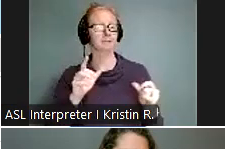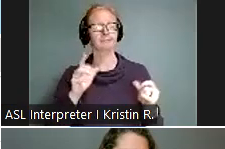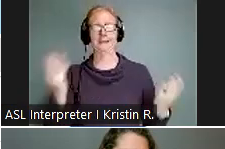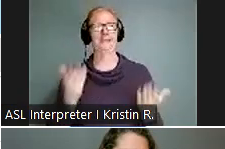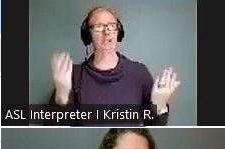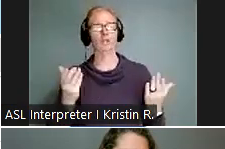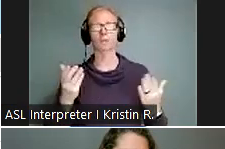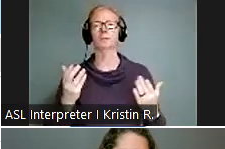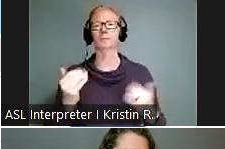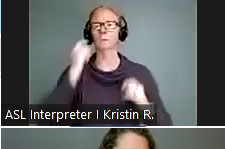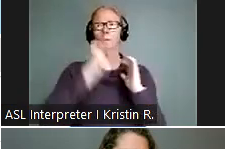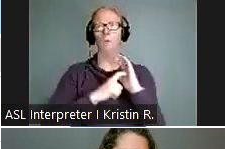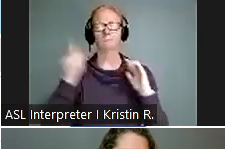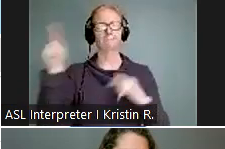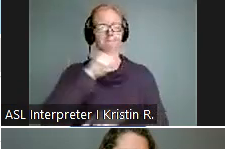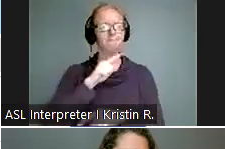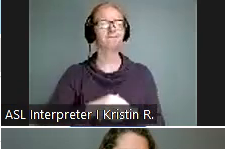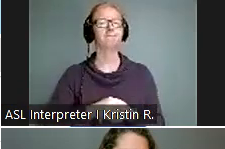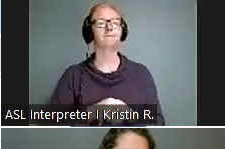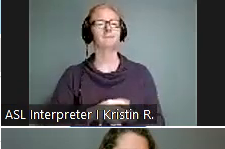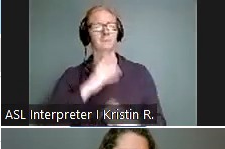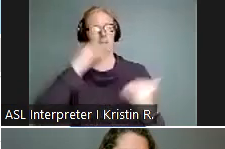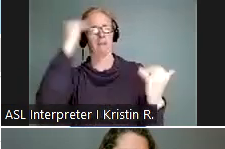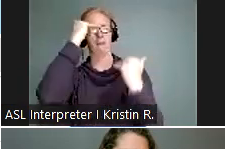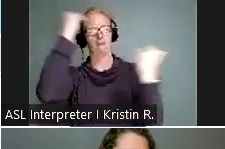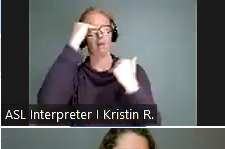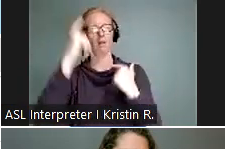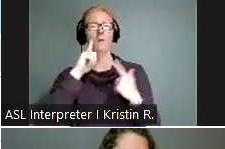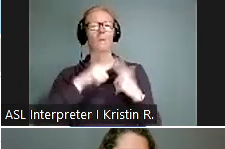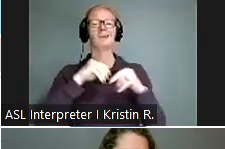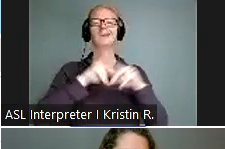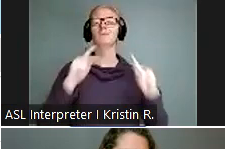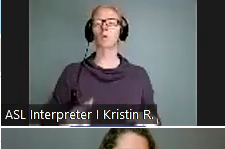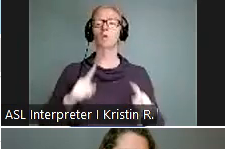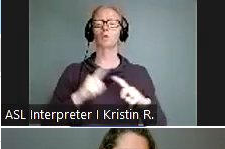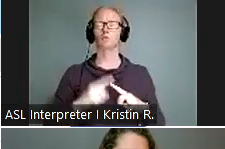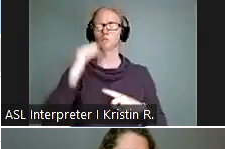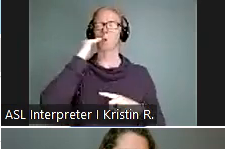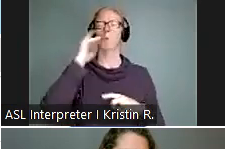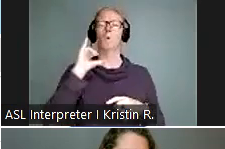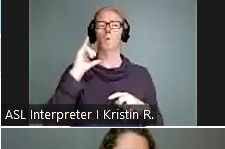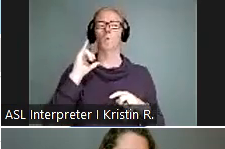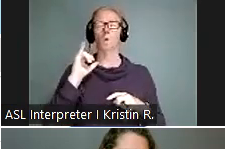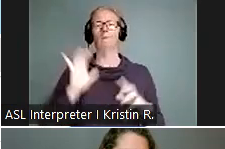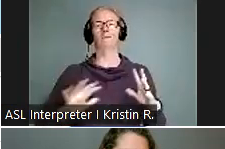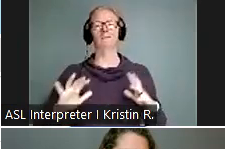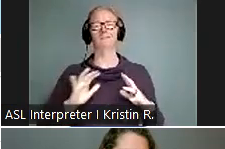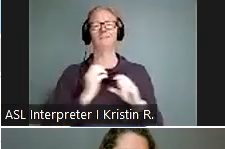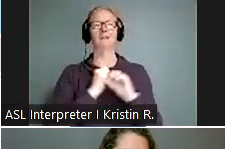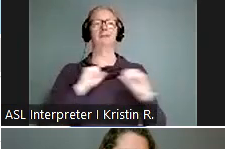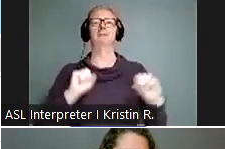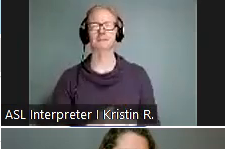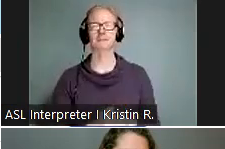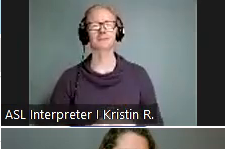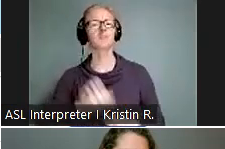And we want to be really mindful when we have in-person events. We have a couple other resources. Once